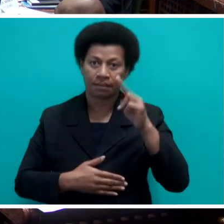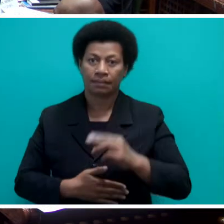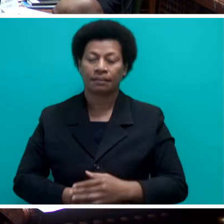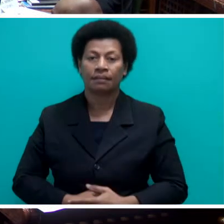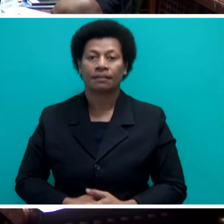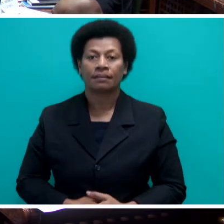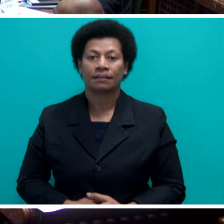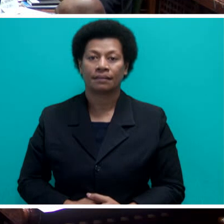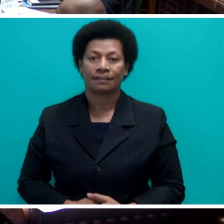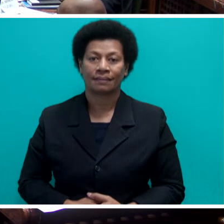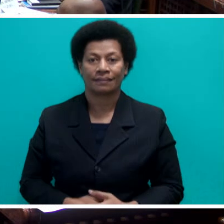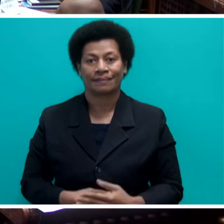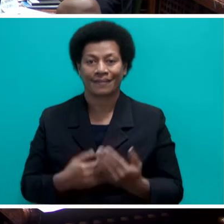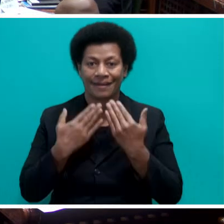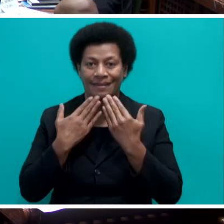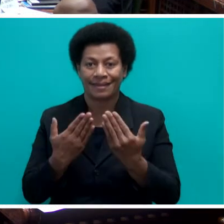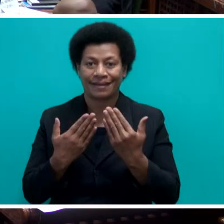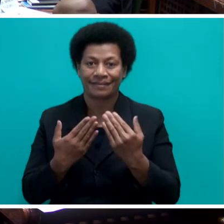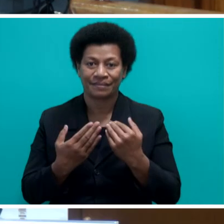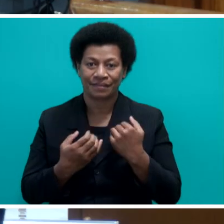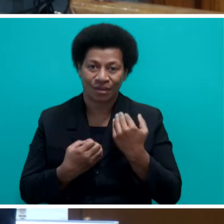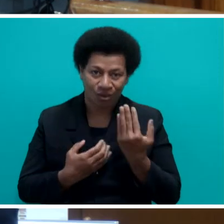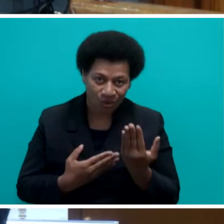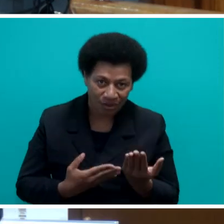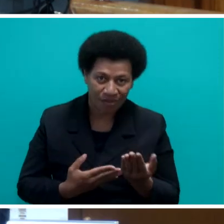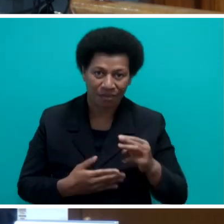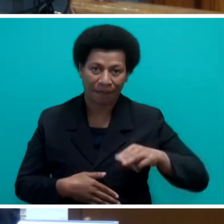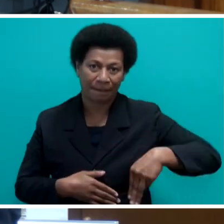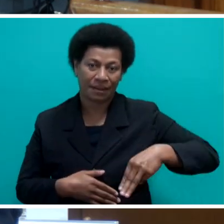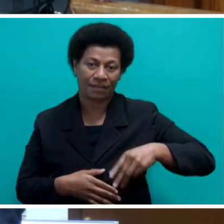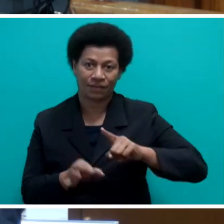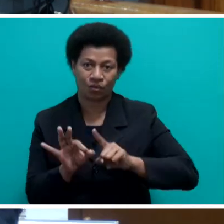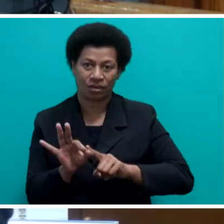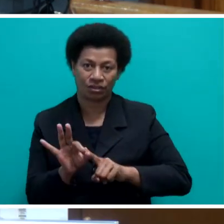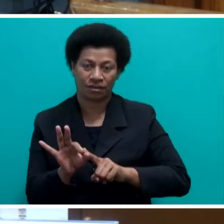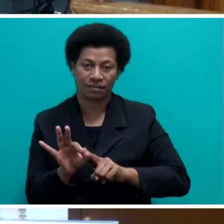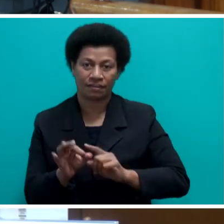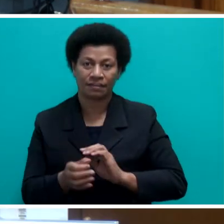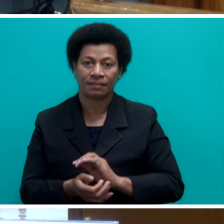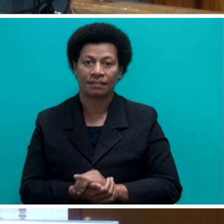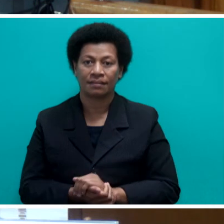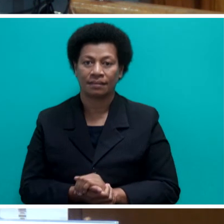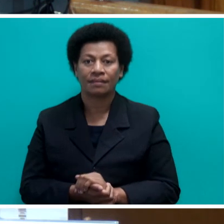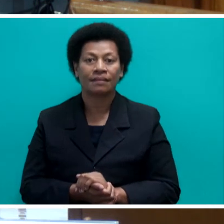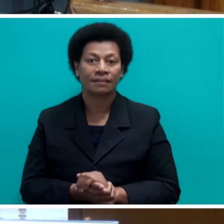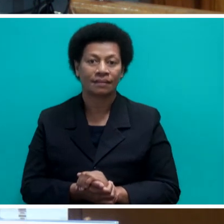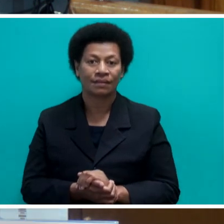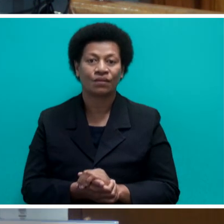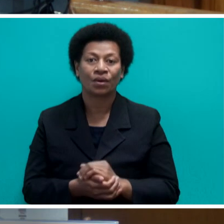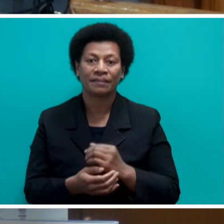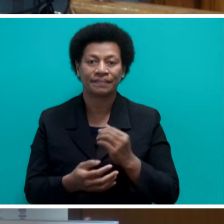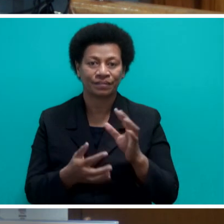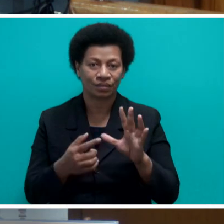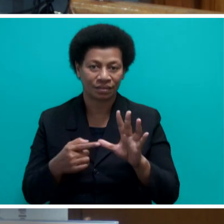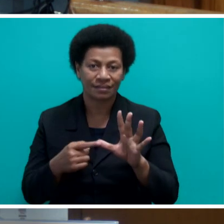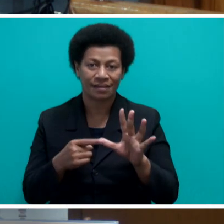I thank the honourable member for her question for oral reply. Before I